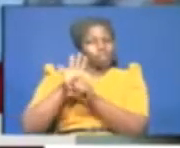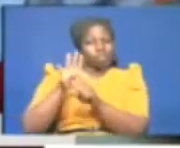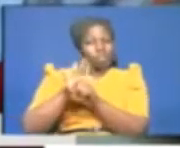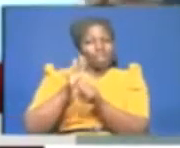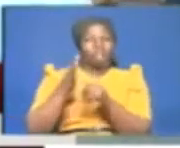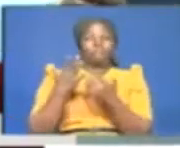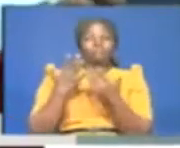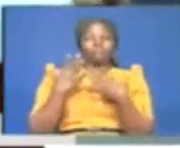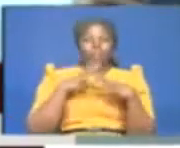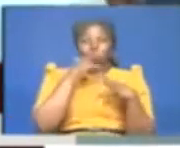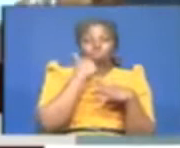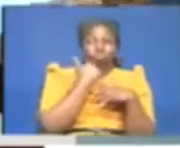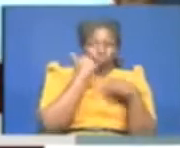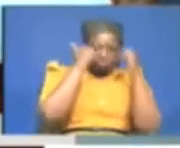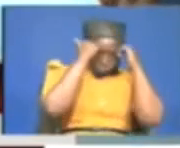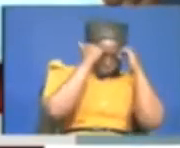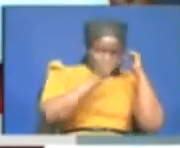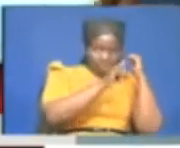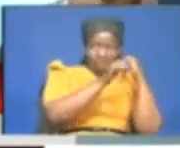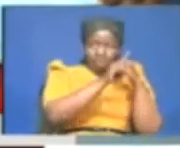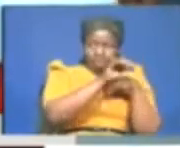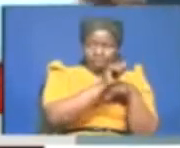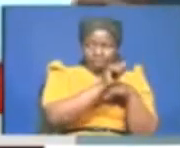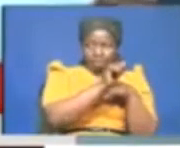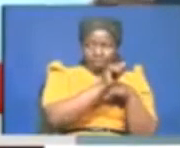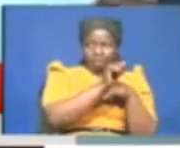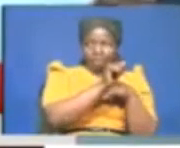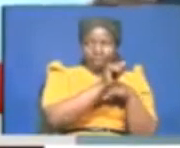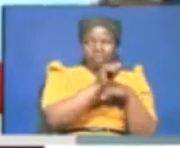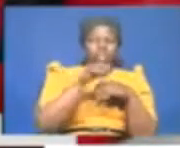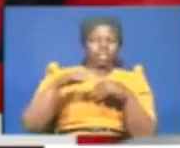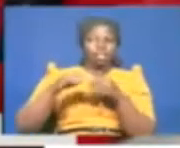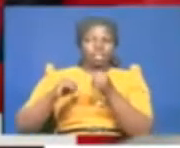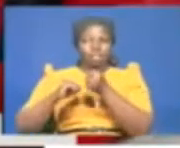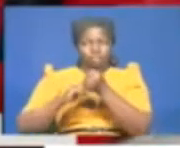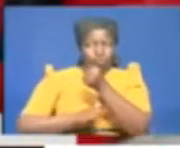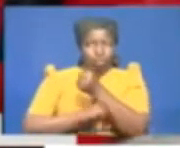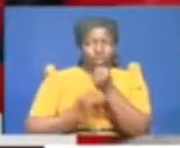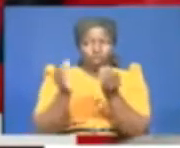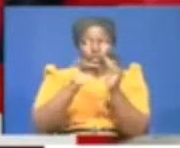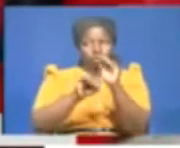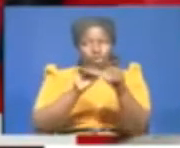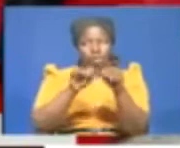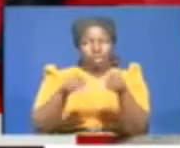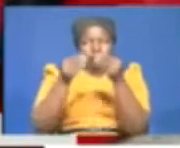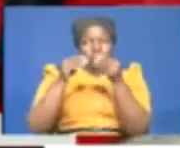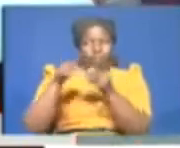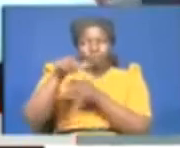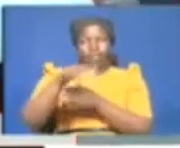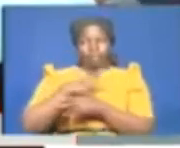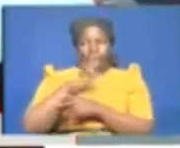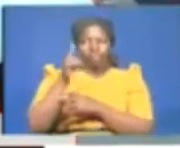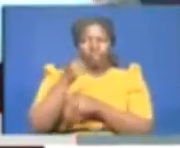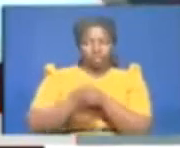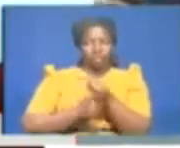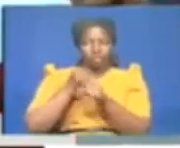Foundation scholarship, they are the ones who contributed and paid my first year school fees. After the second year, this scholarship was advertised